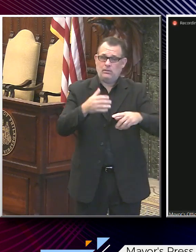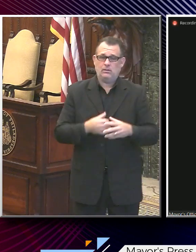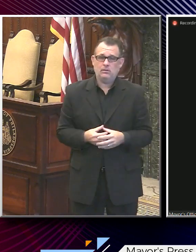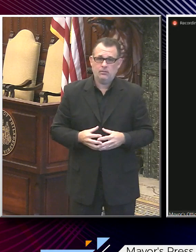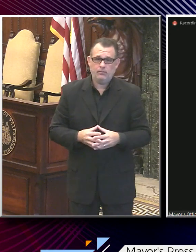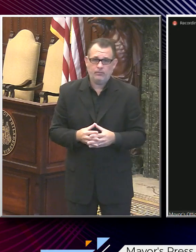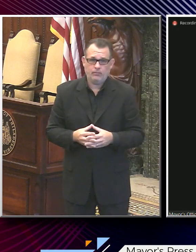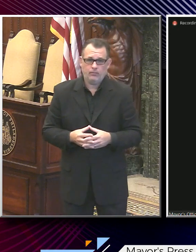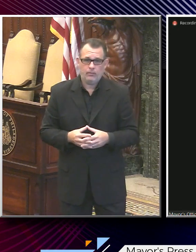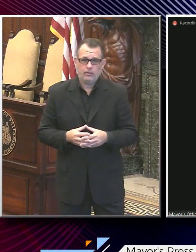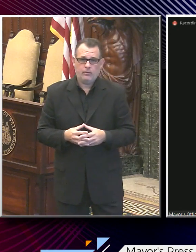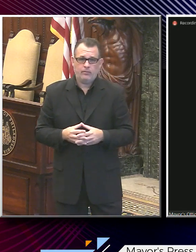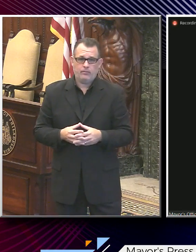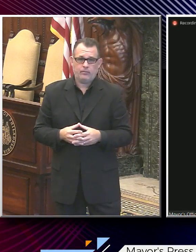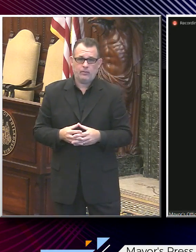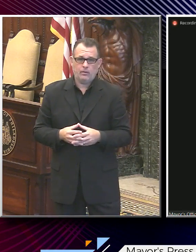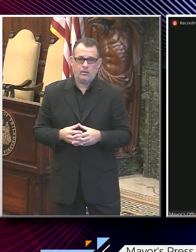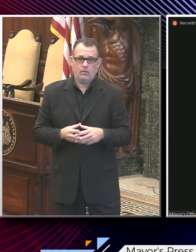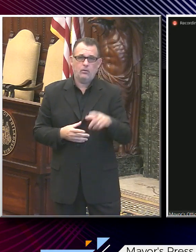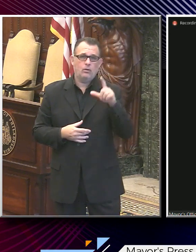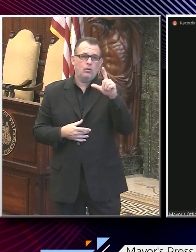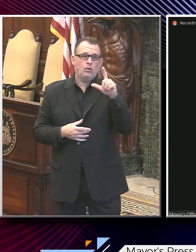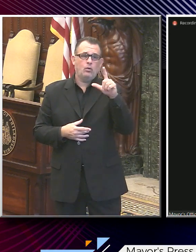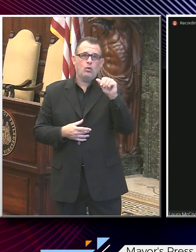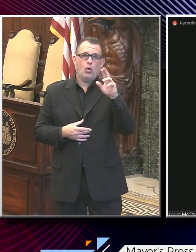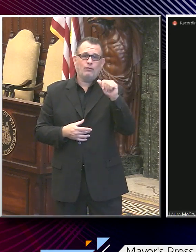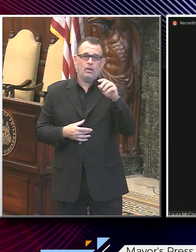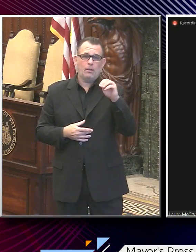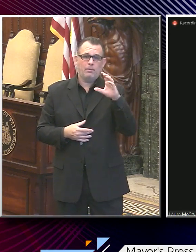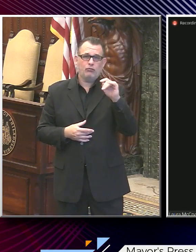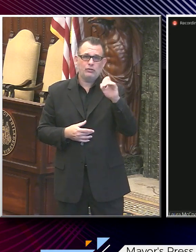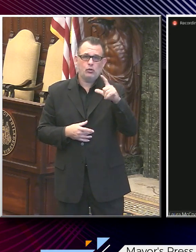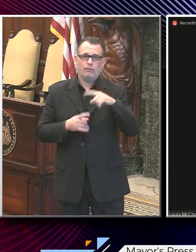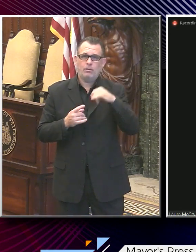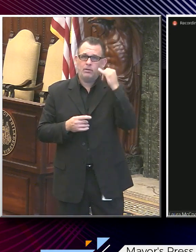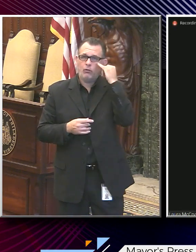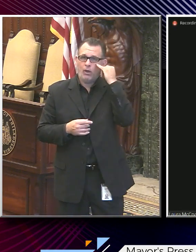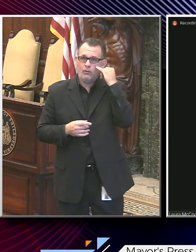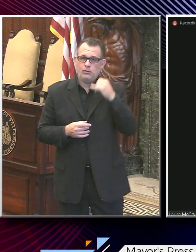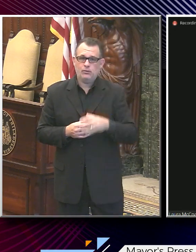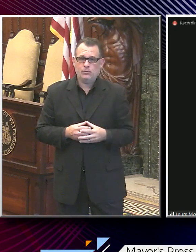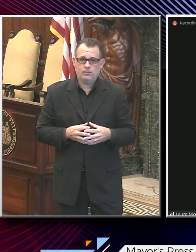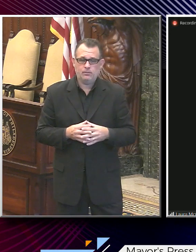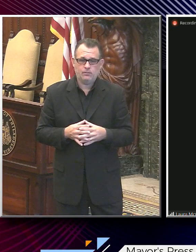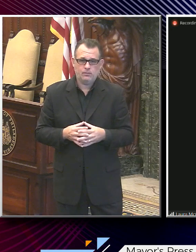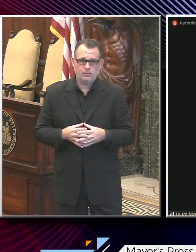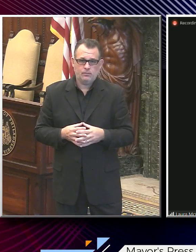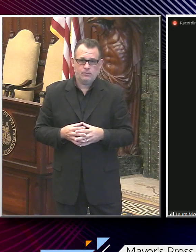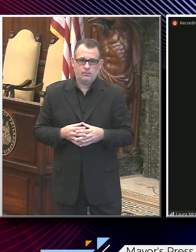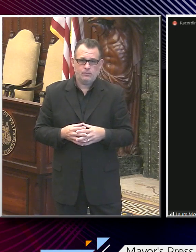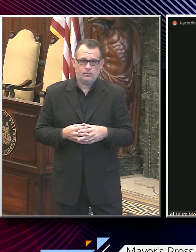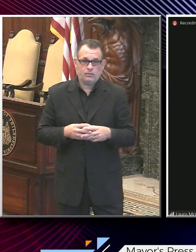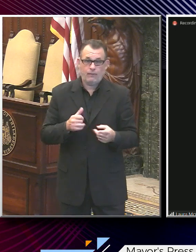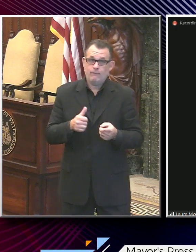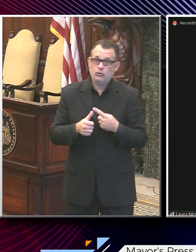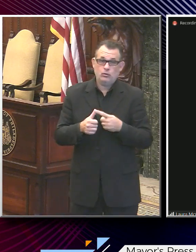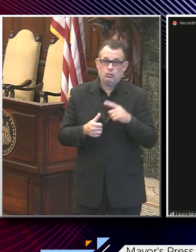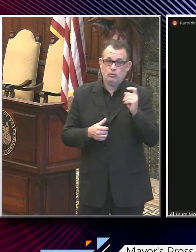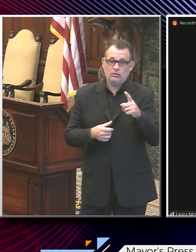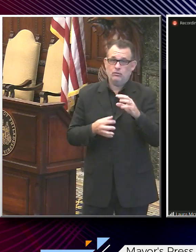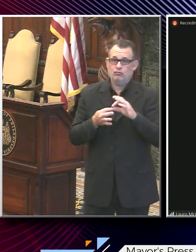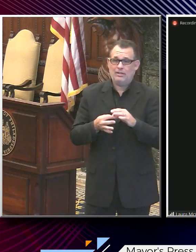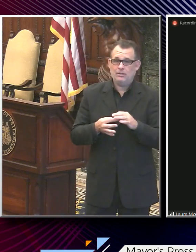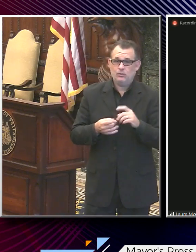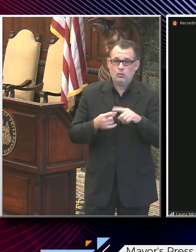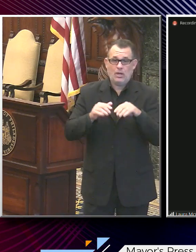Laura Crystal of the Inquirer. Hi, everyone. First, a question on the